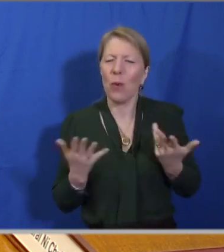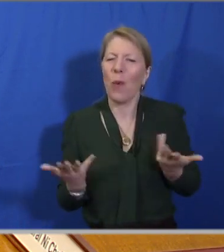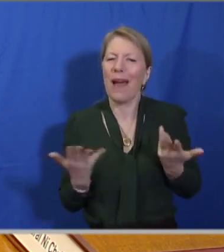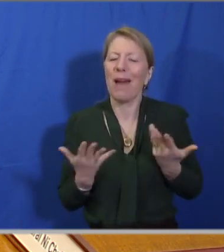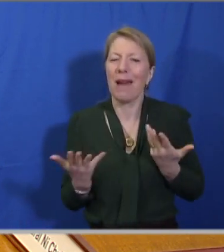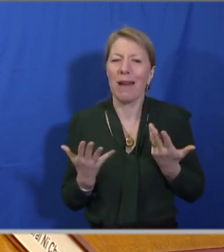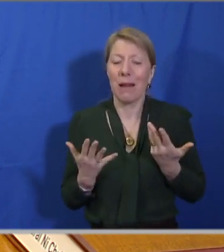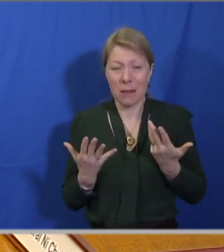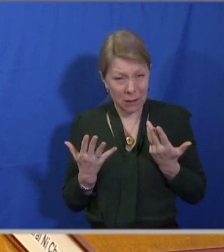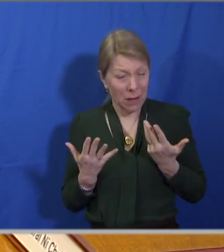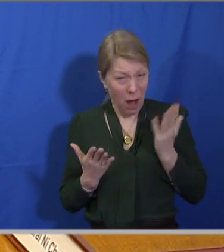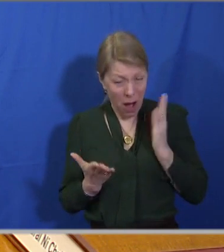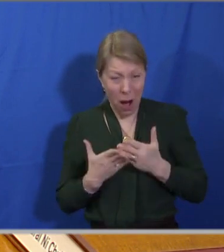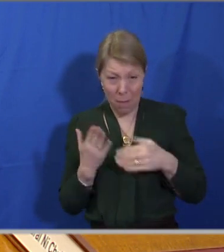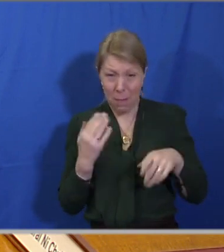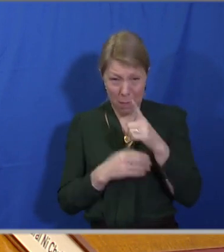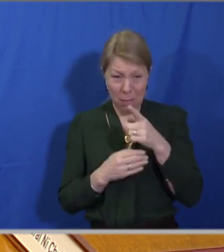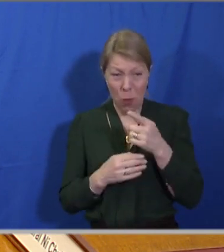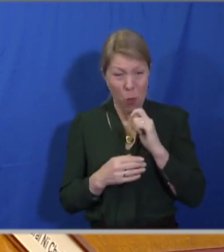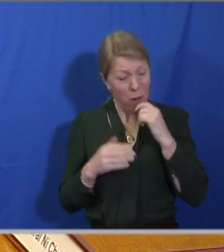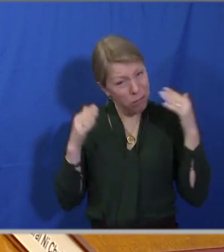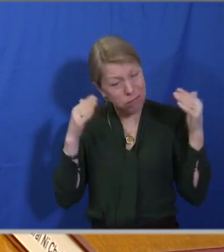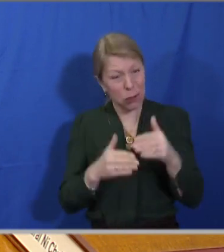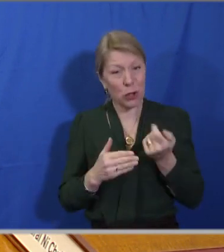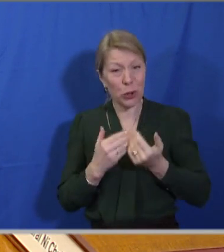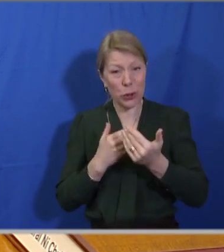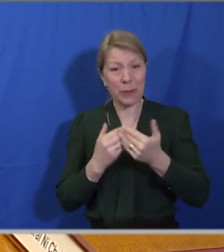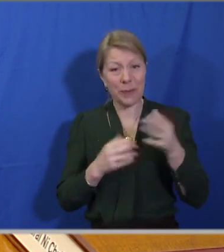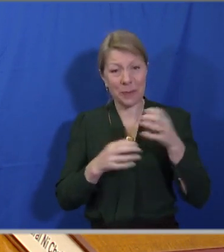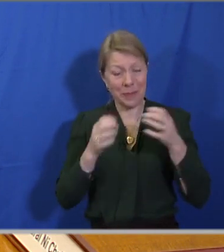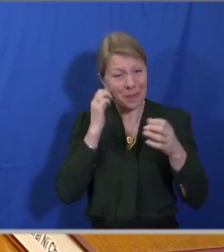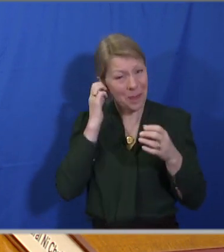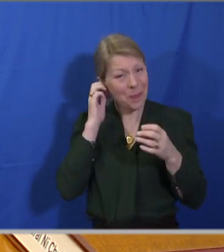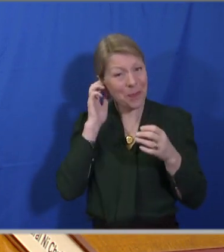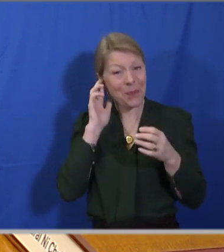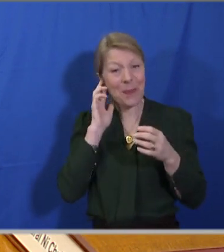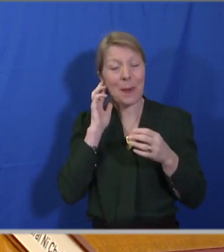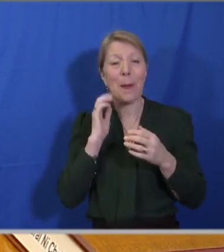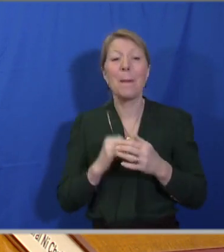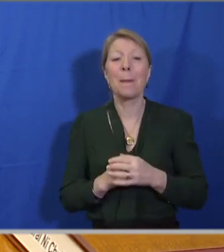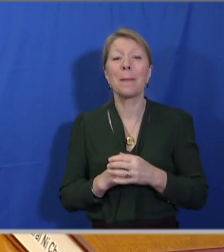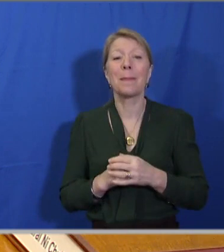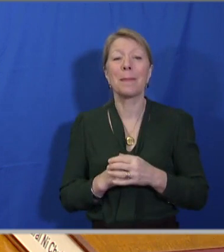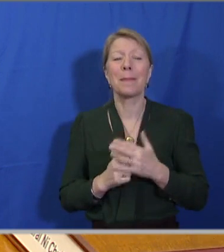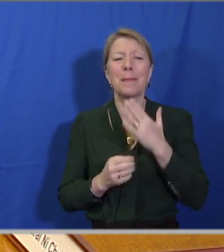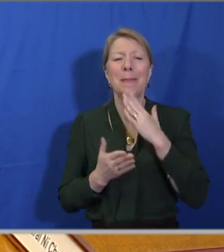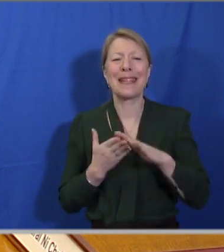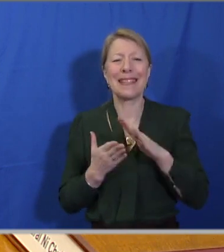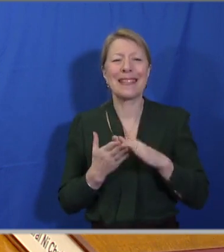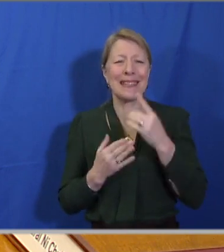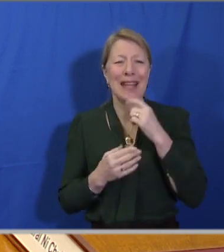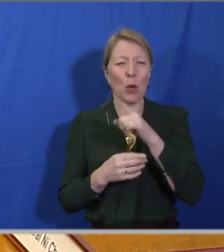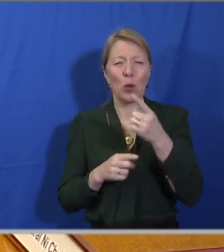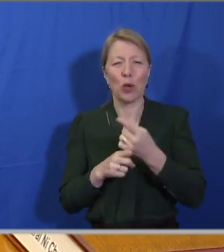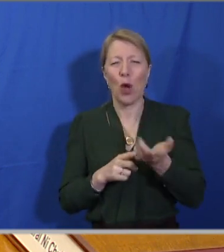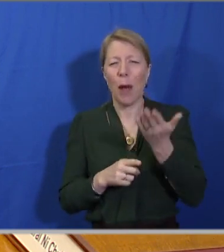of urgency? And if you don't mind, if you could speak up a wee bit, because I'm having